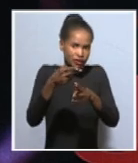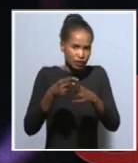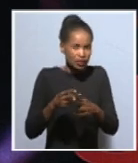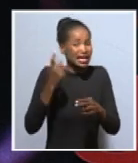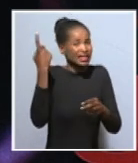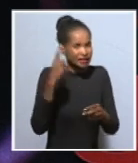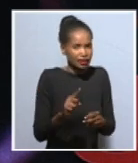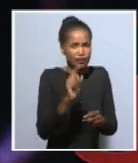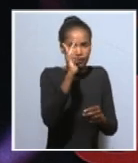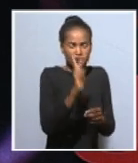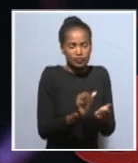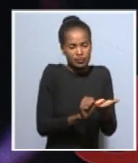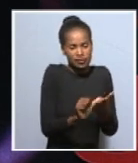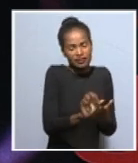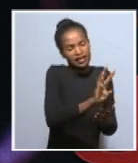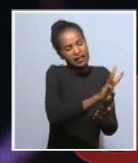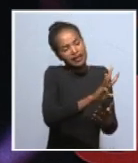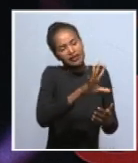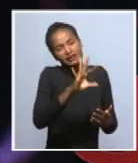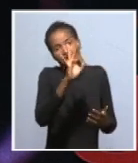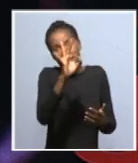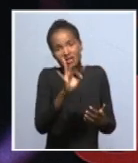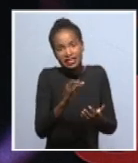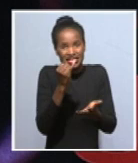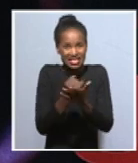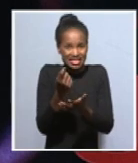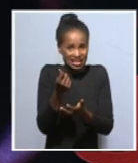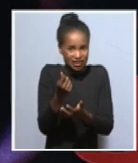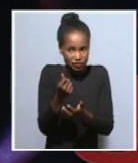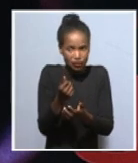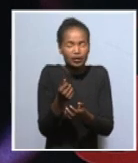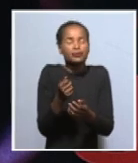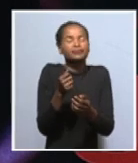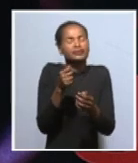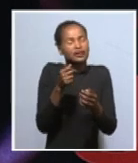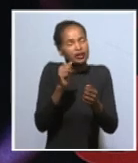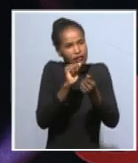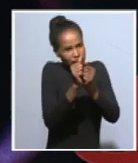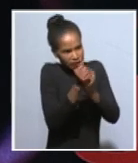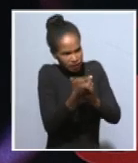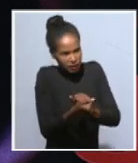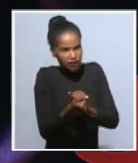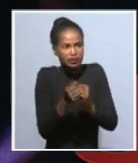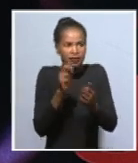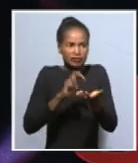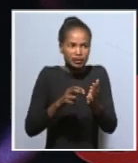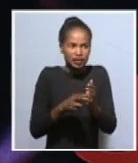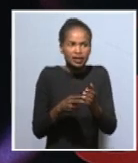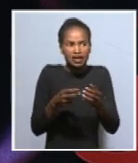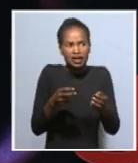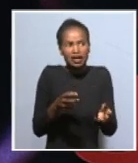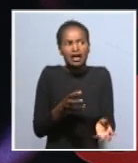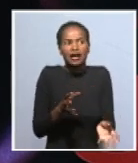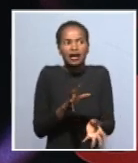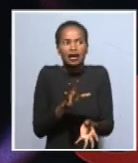that the client pays a minimum of 35% of the arrears before we consider restructuring, which means we can then consolidate the